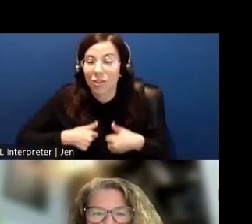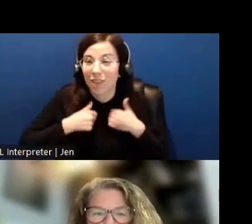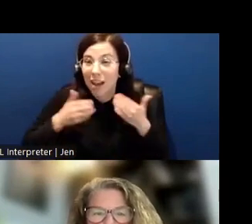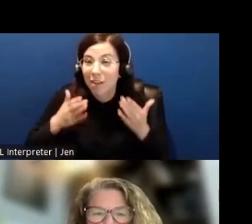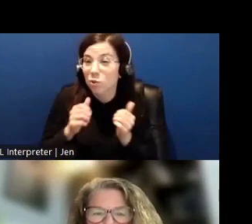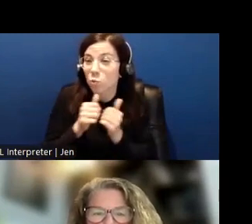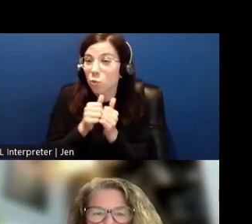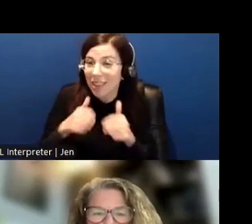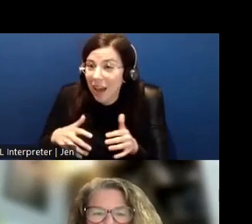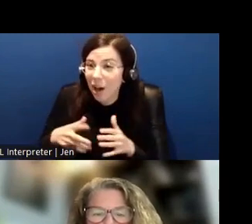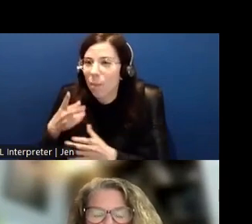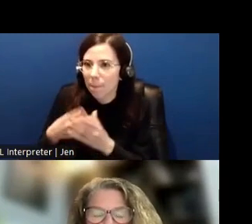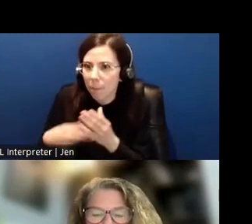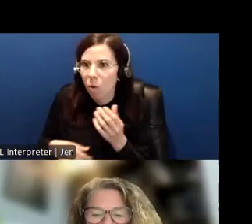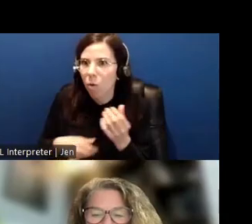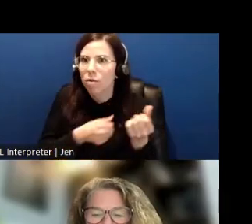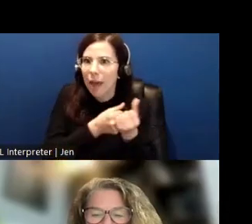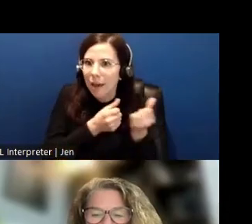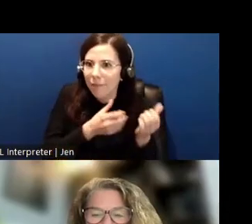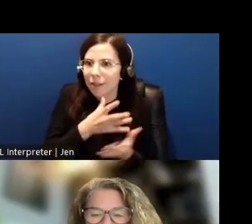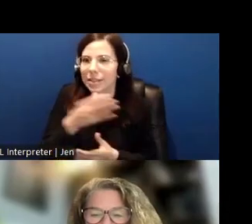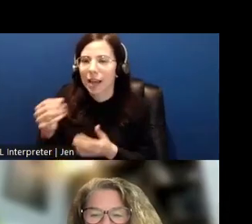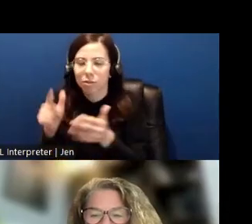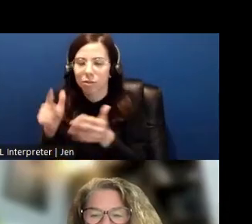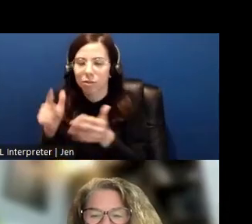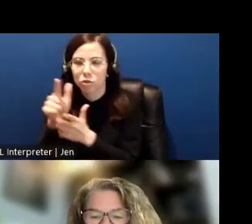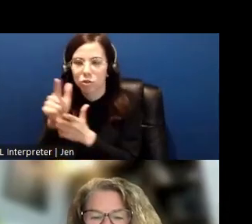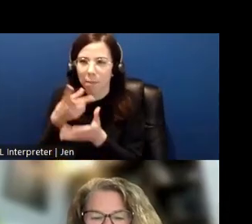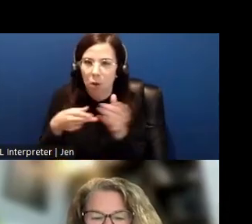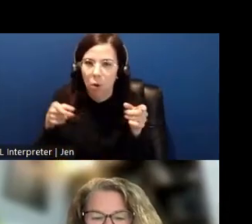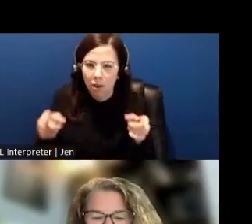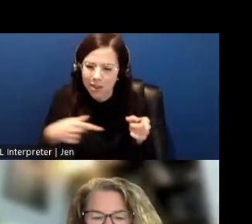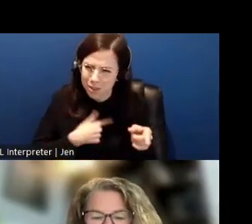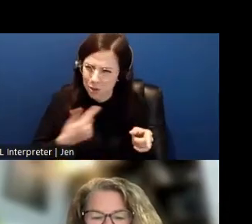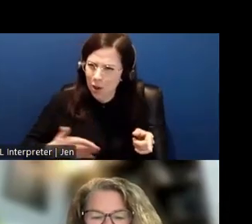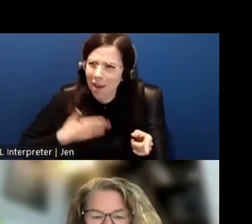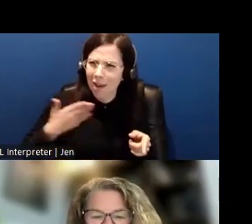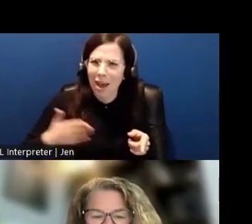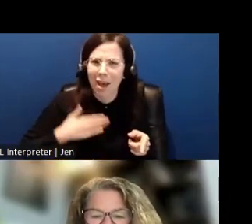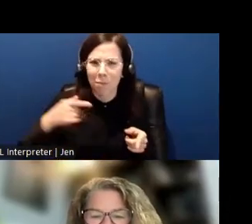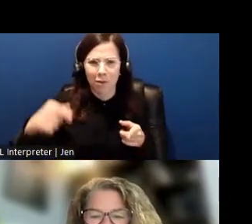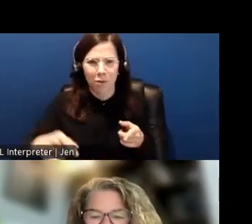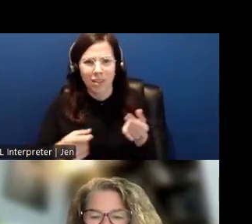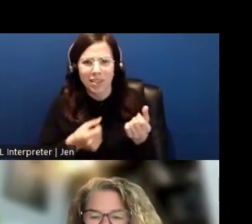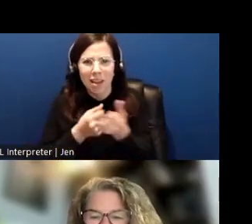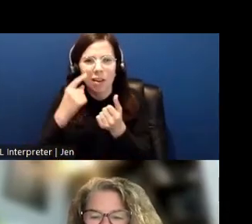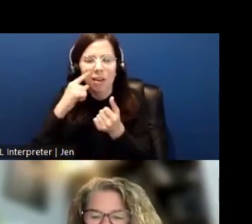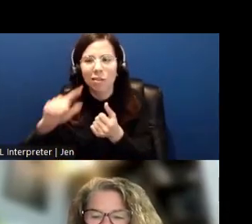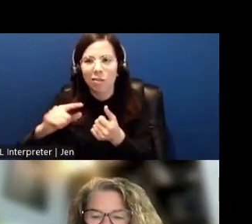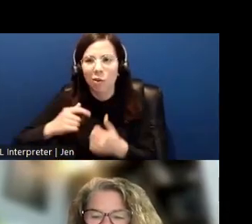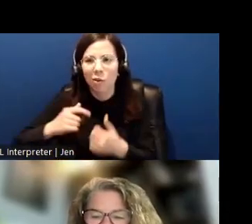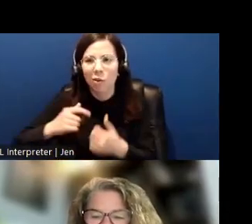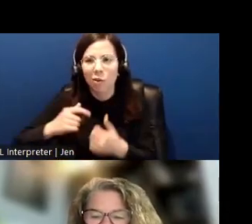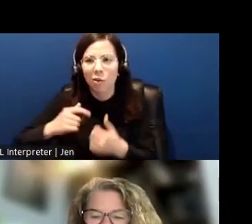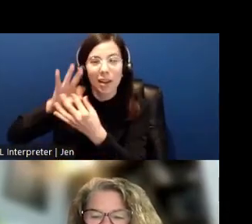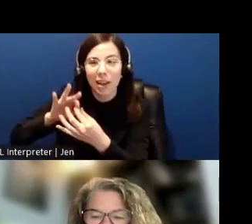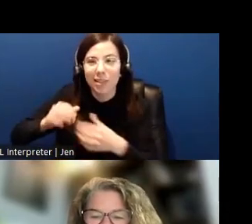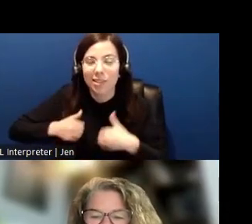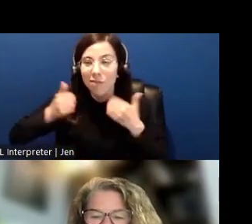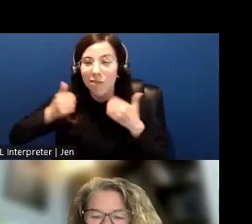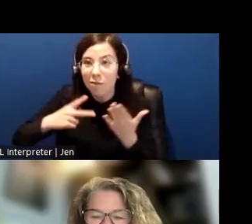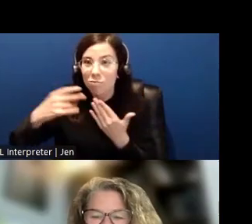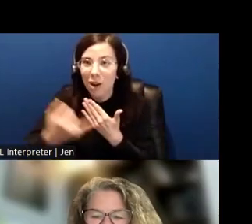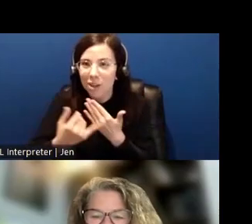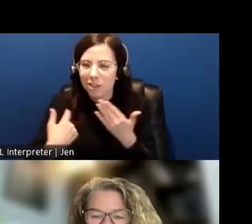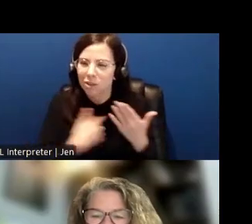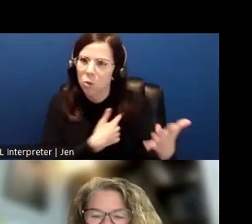we're really grateful for the partnership in this Advocating for Military Connected Survivors project, and excited that we get to have this training, which